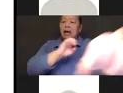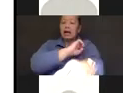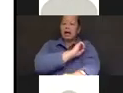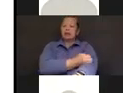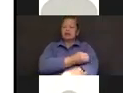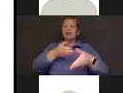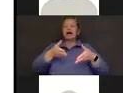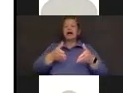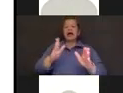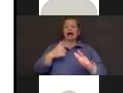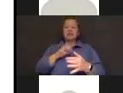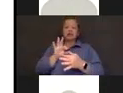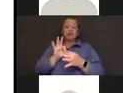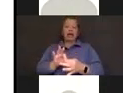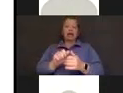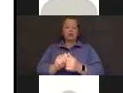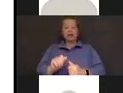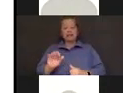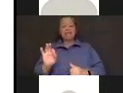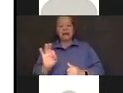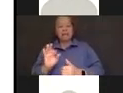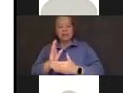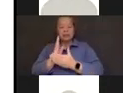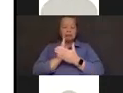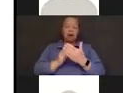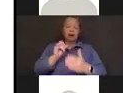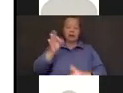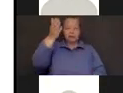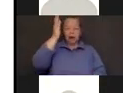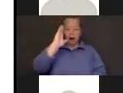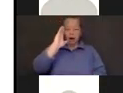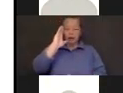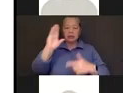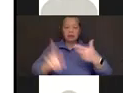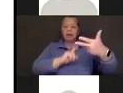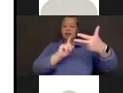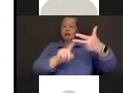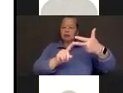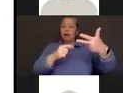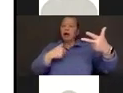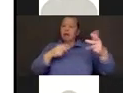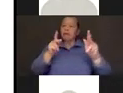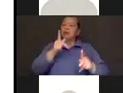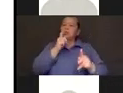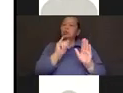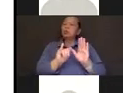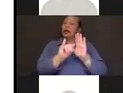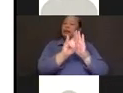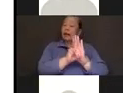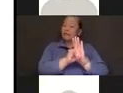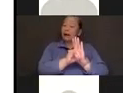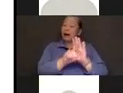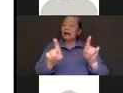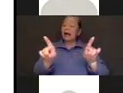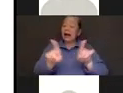the feminine aspect of God. And then I'm a person who identifies with a